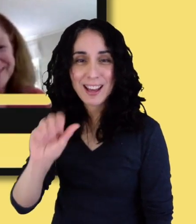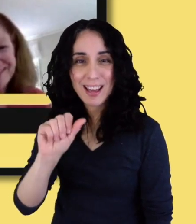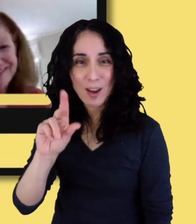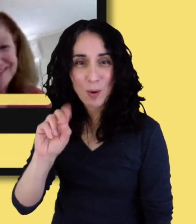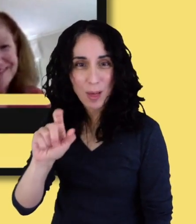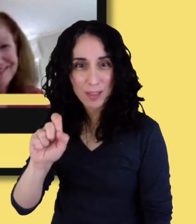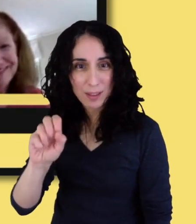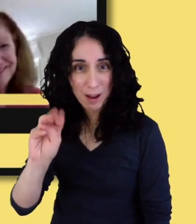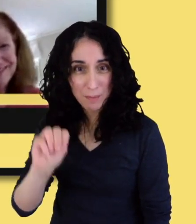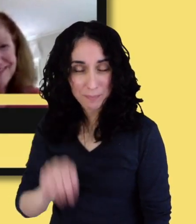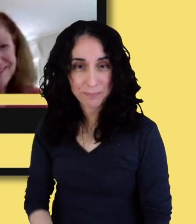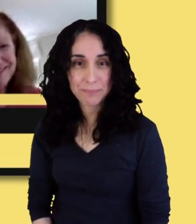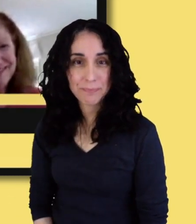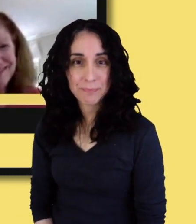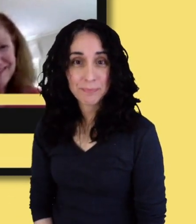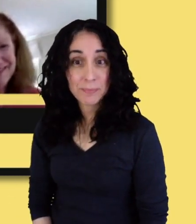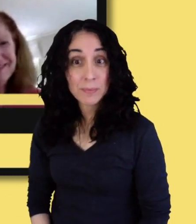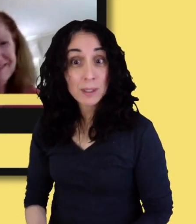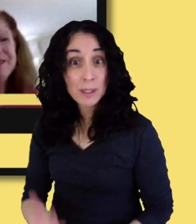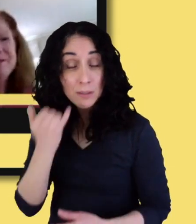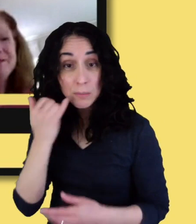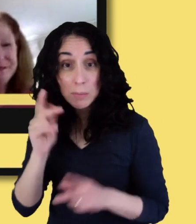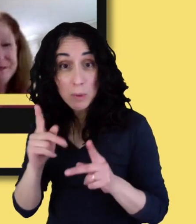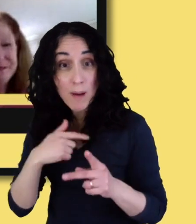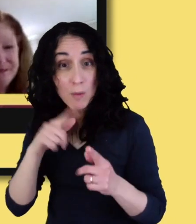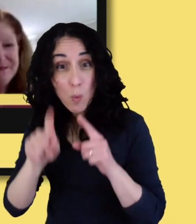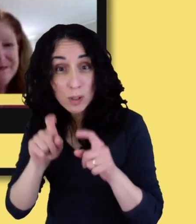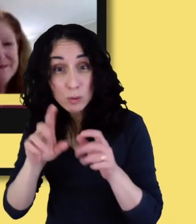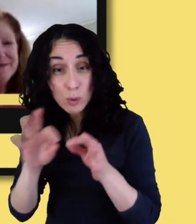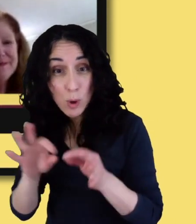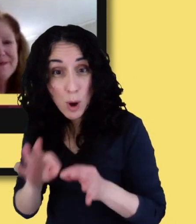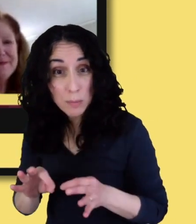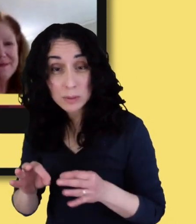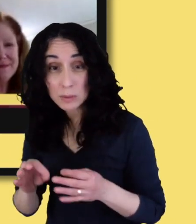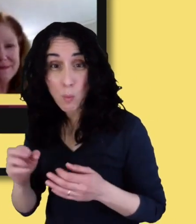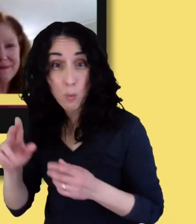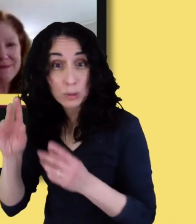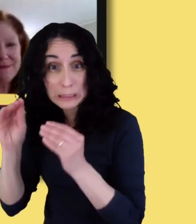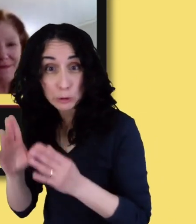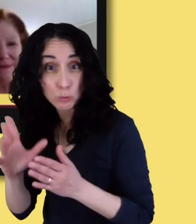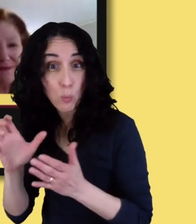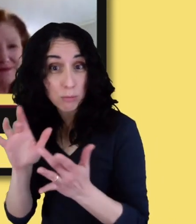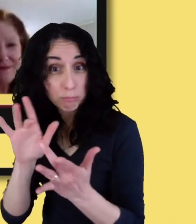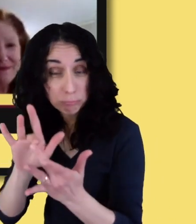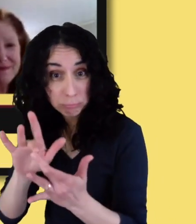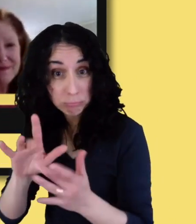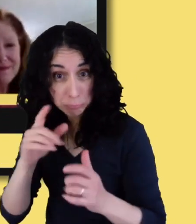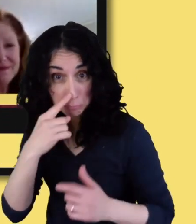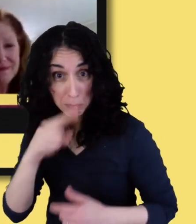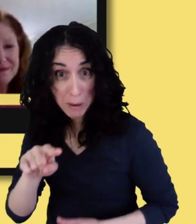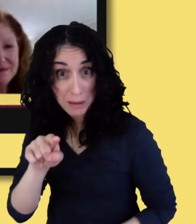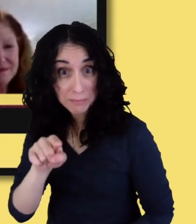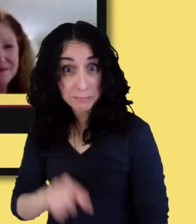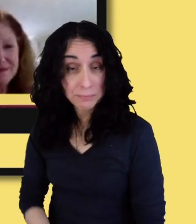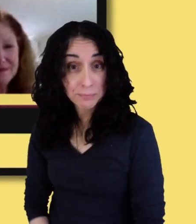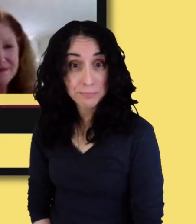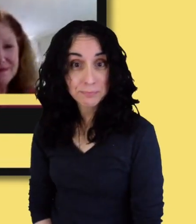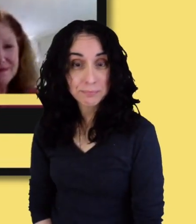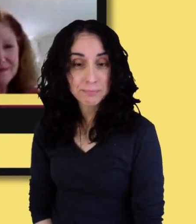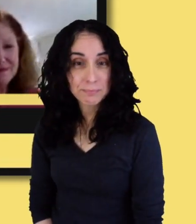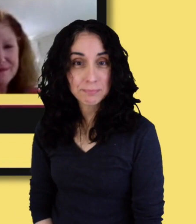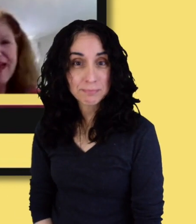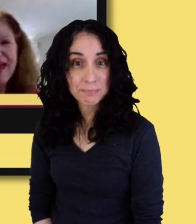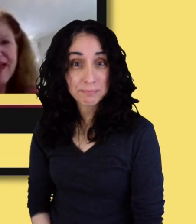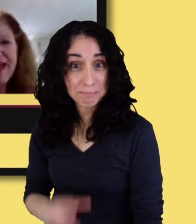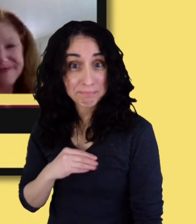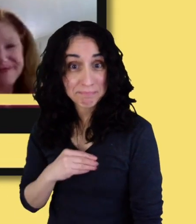you would love to hear from people, right? If they have any questions or comments or just to talk to you from one teacher to another. Are